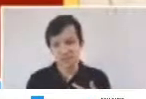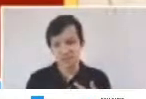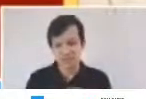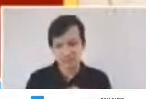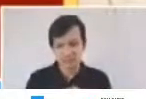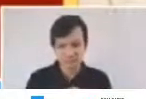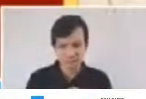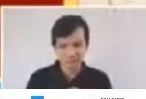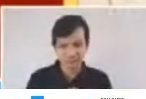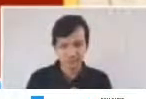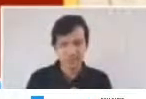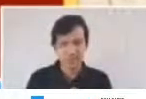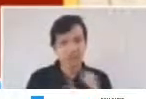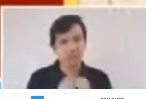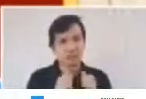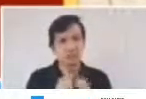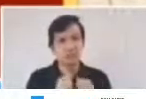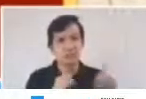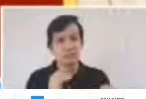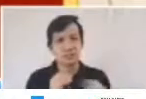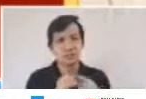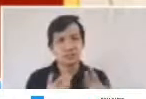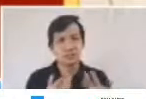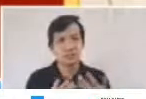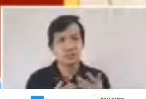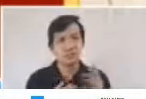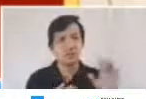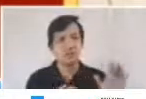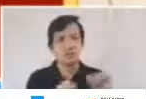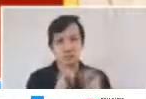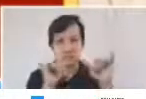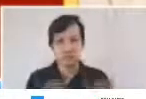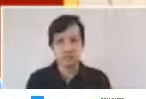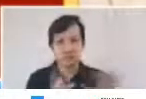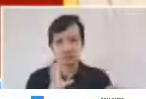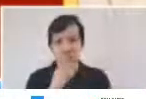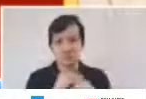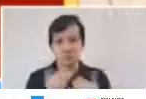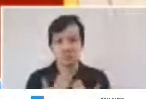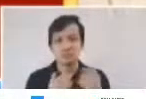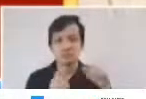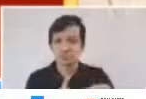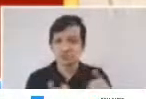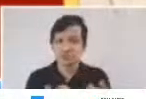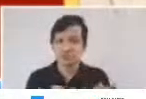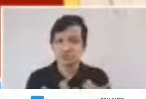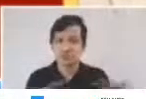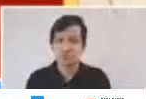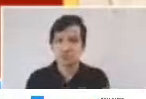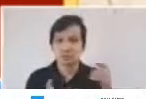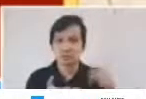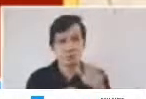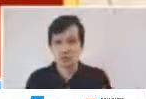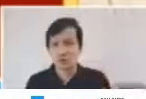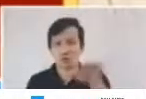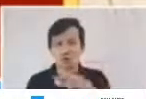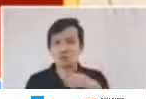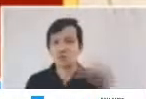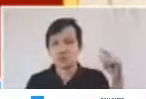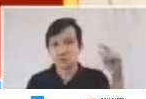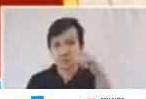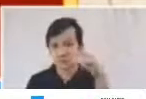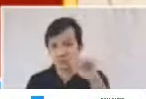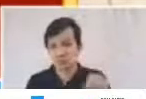is a testing mechanism upon arrival. Not only for flights arriving in NAIA, but international arriving passengers as